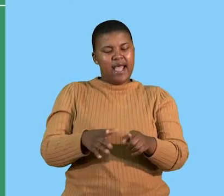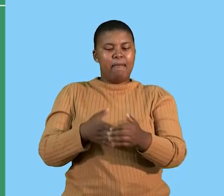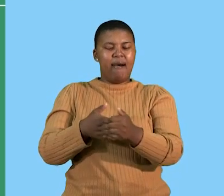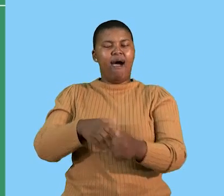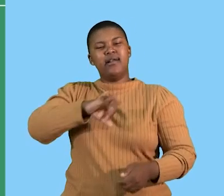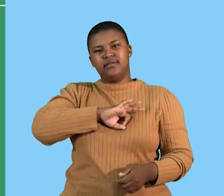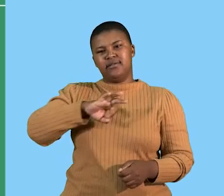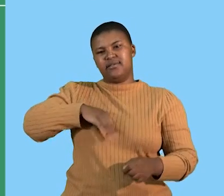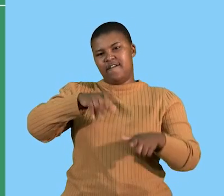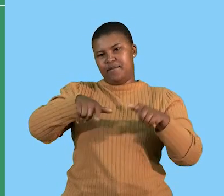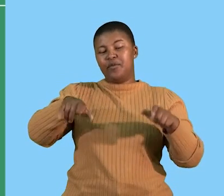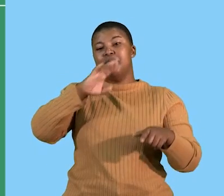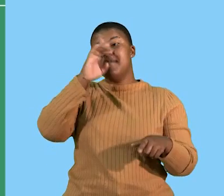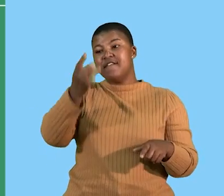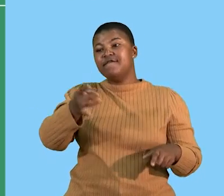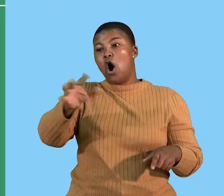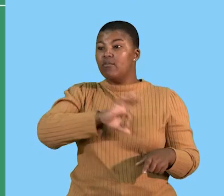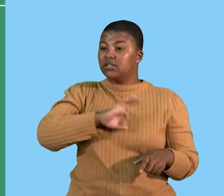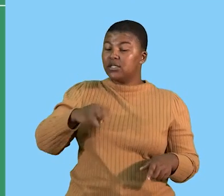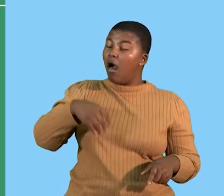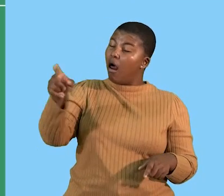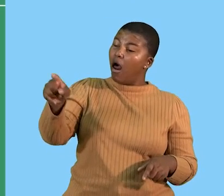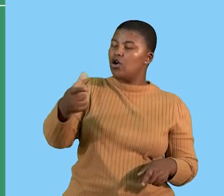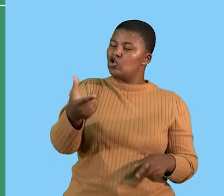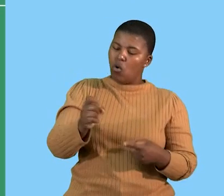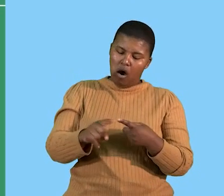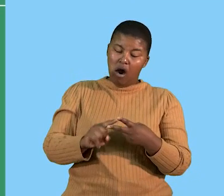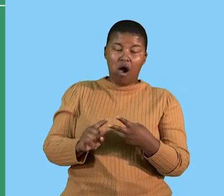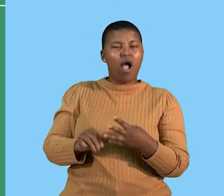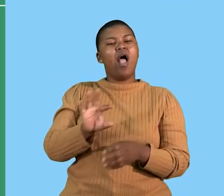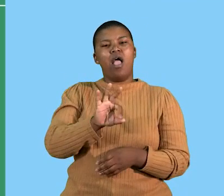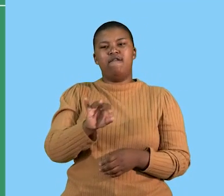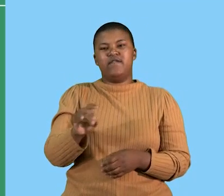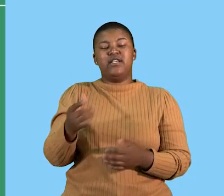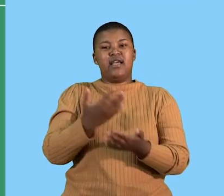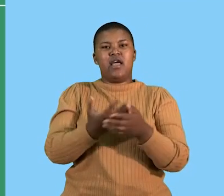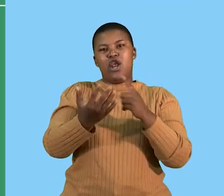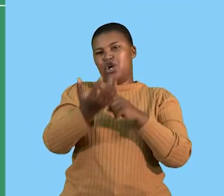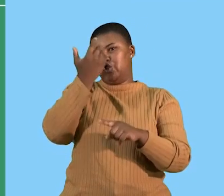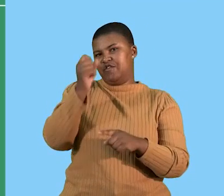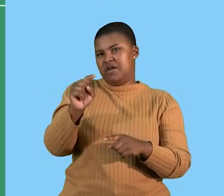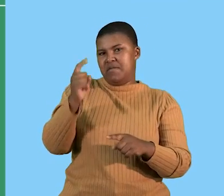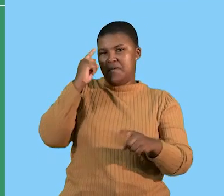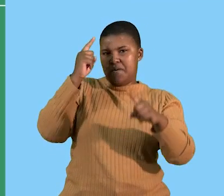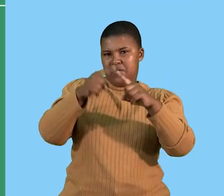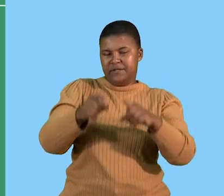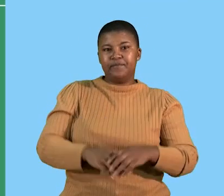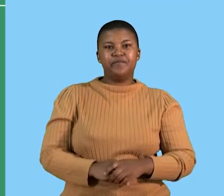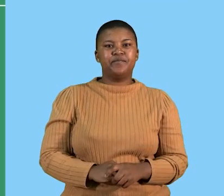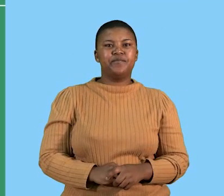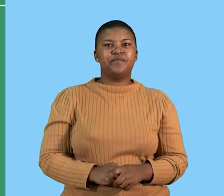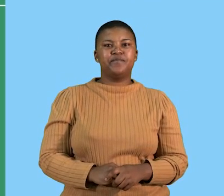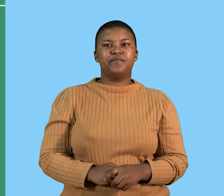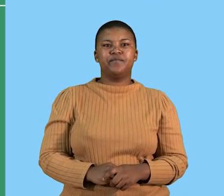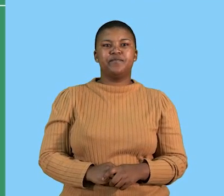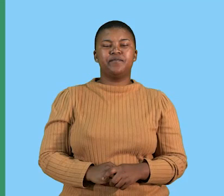and they guide the workers. They tell the workers what needs to be done every day for them to reach their specific